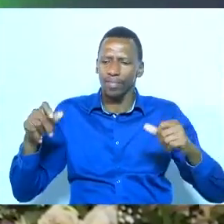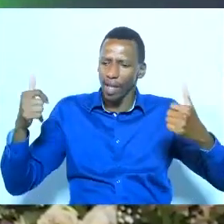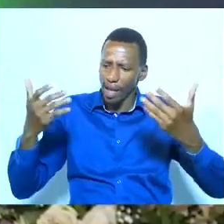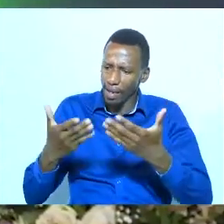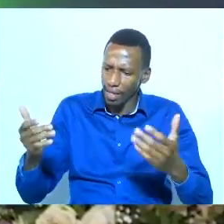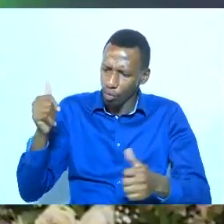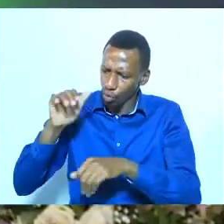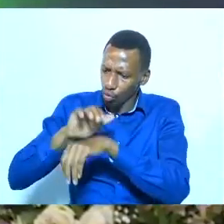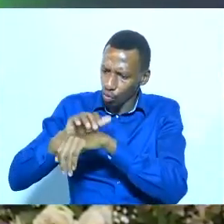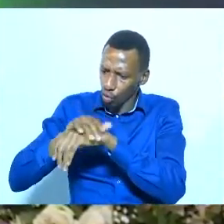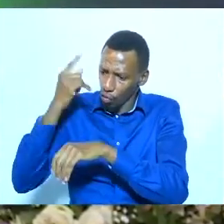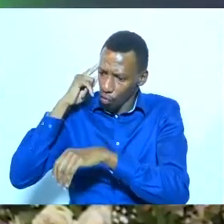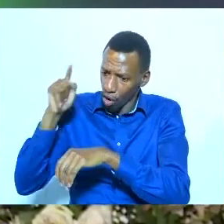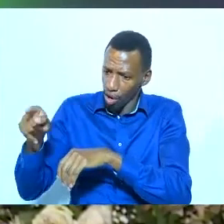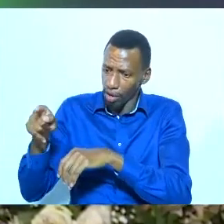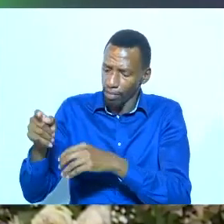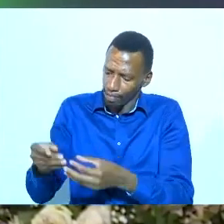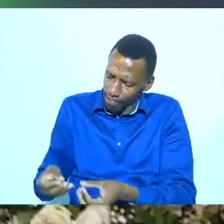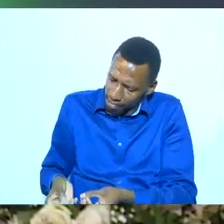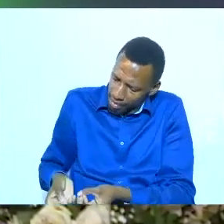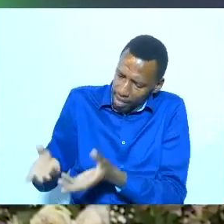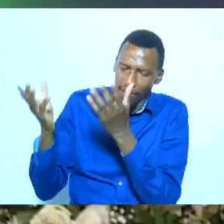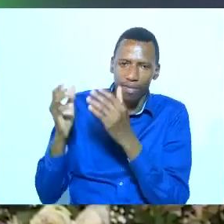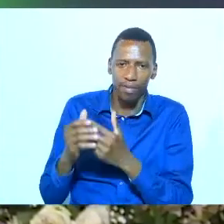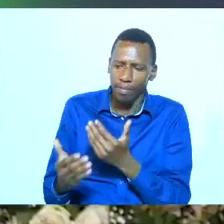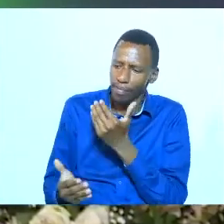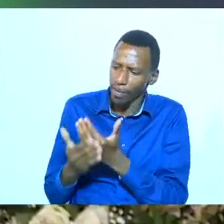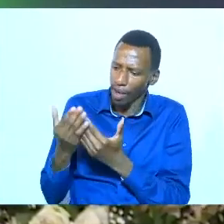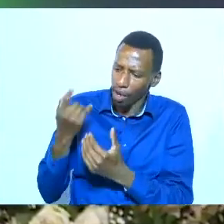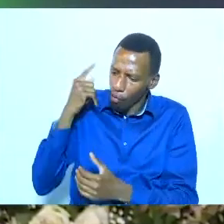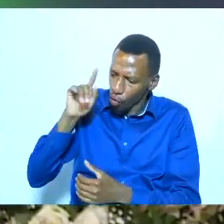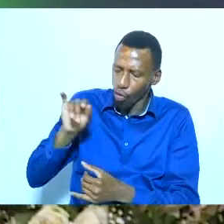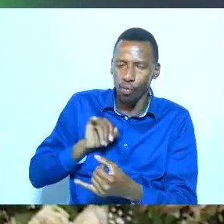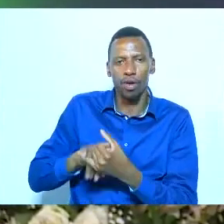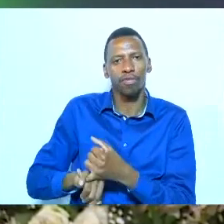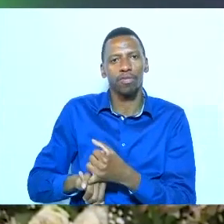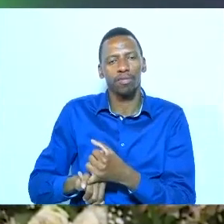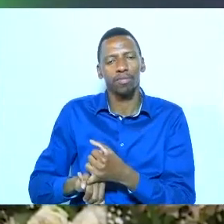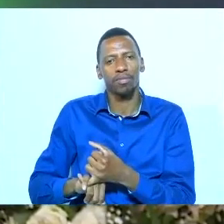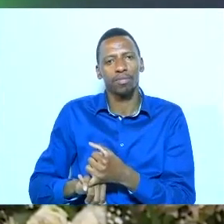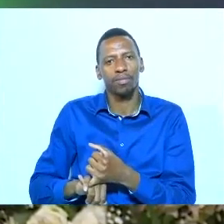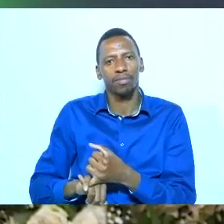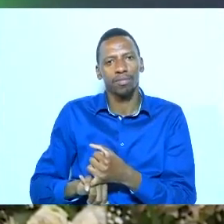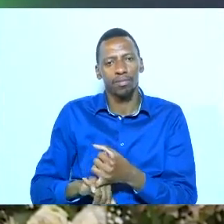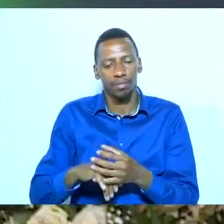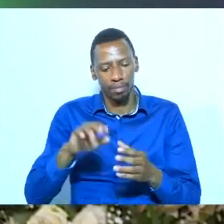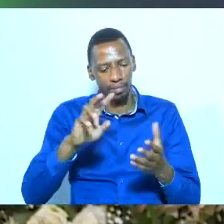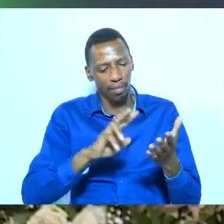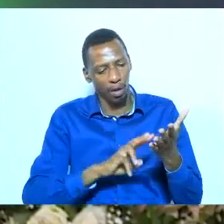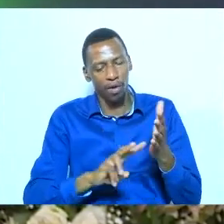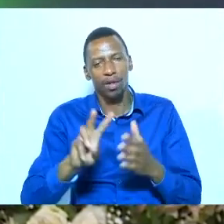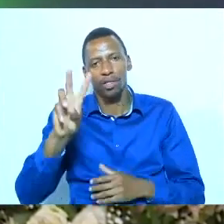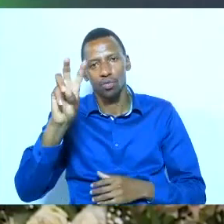anything good for her and caring for her. So that, and then verse